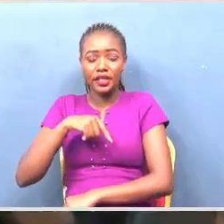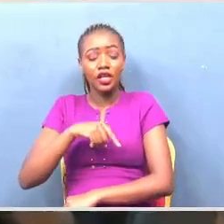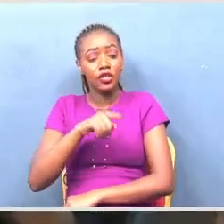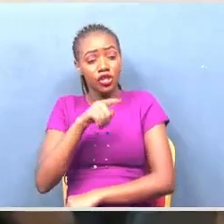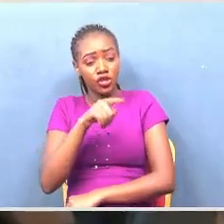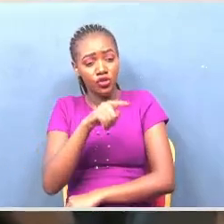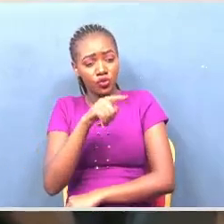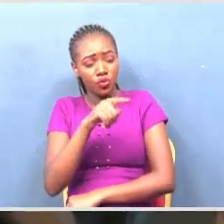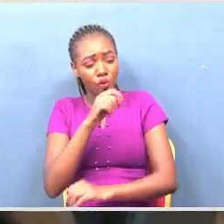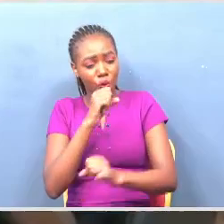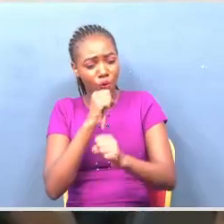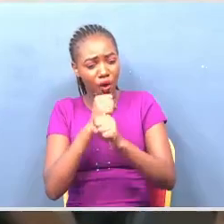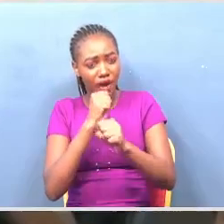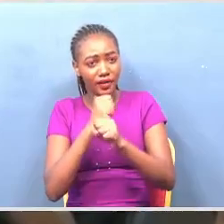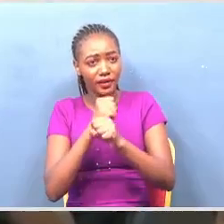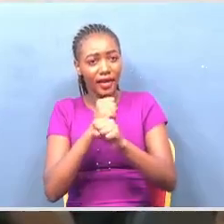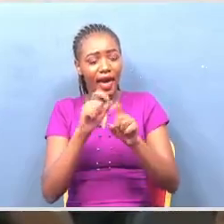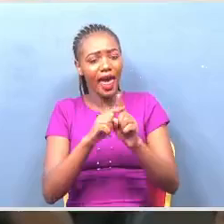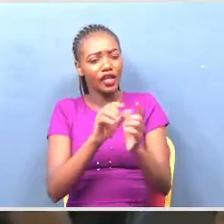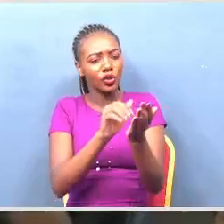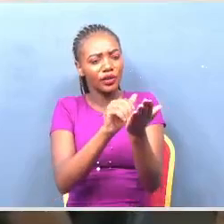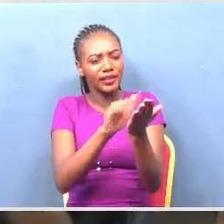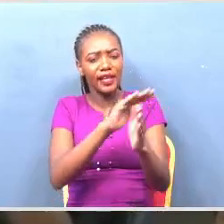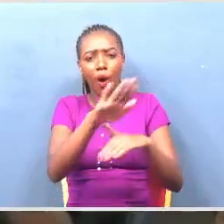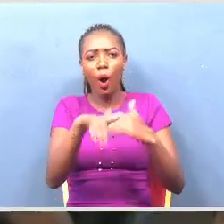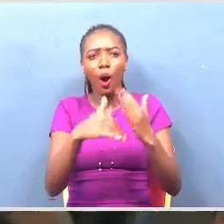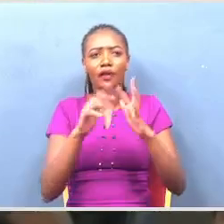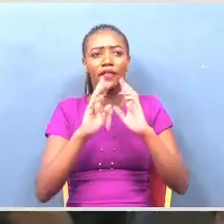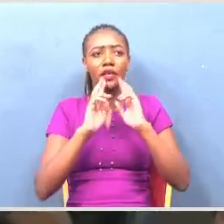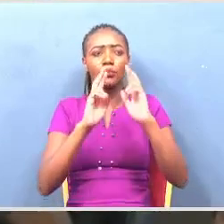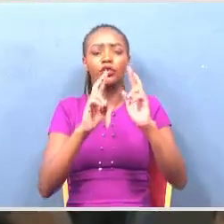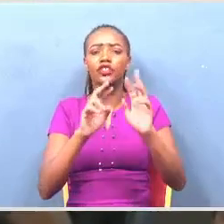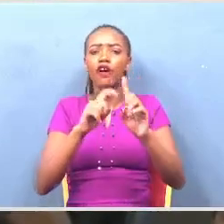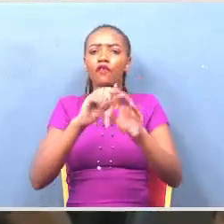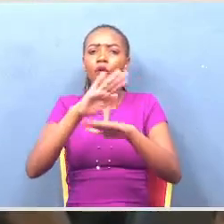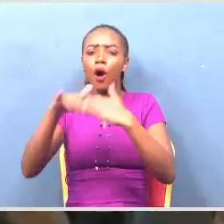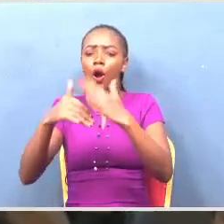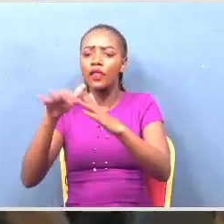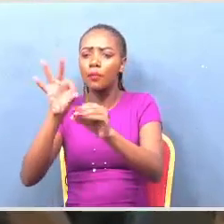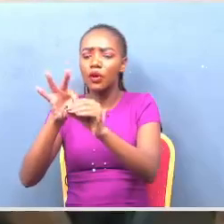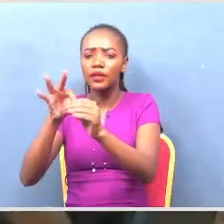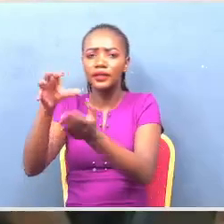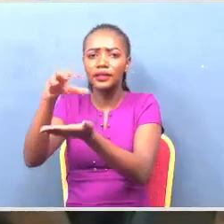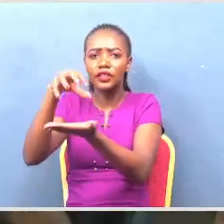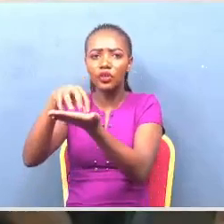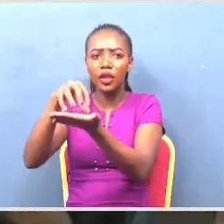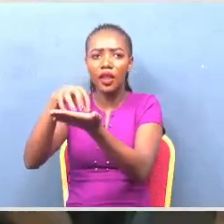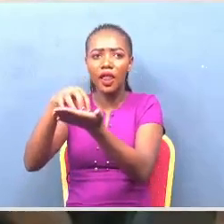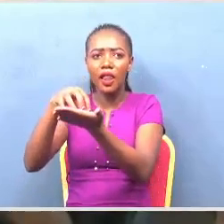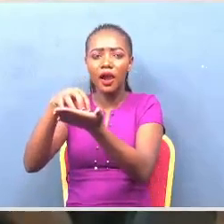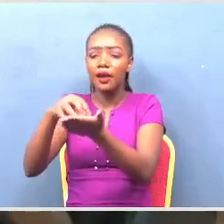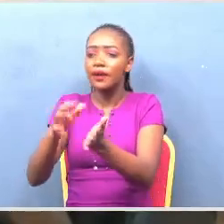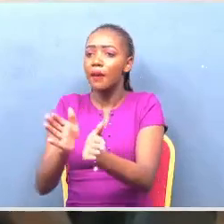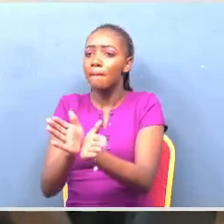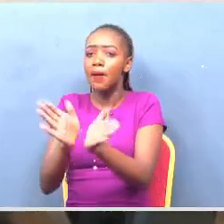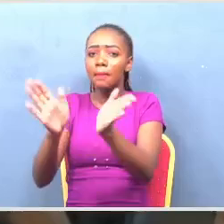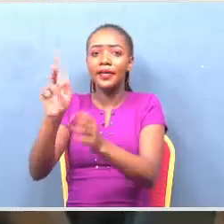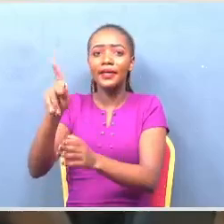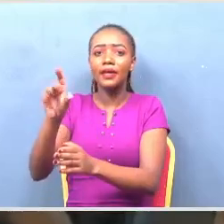you put all the results from all the polling stations on a public